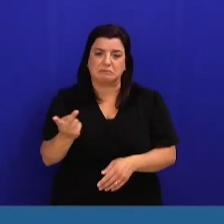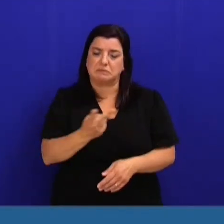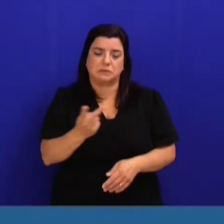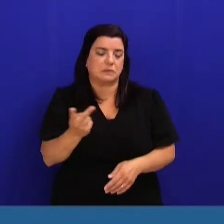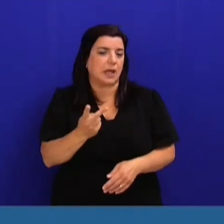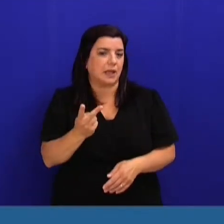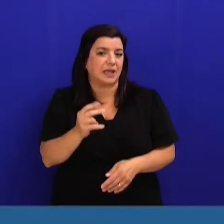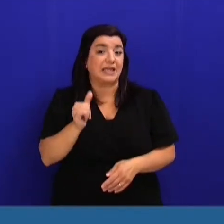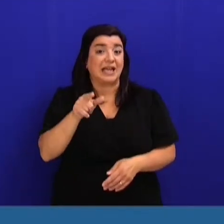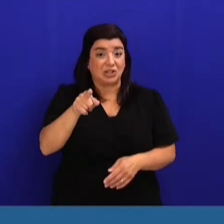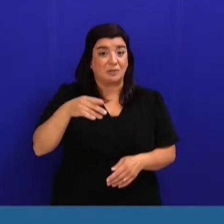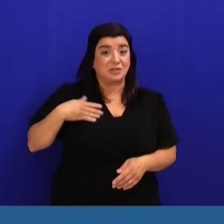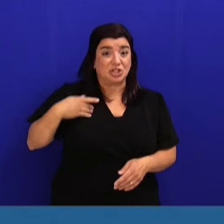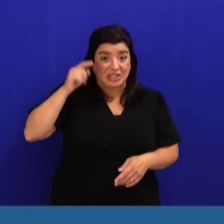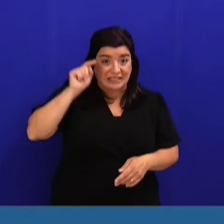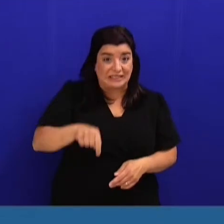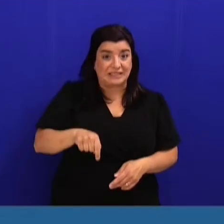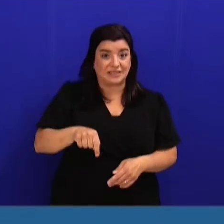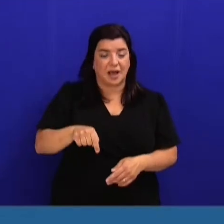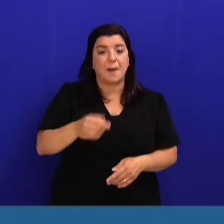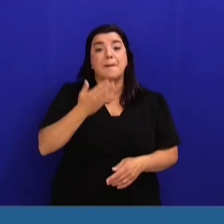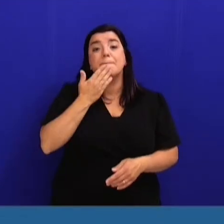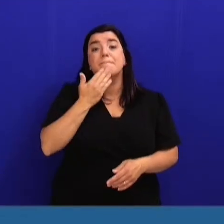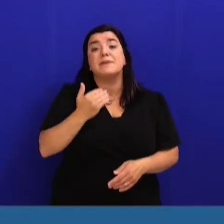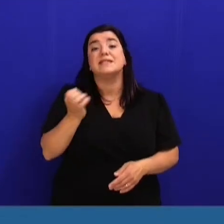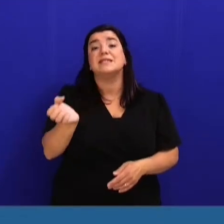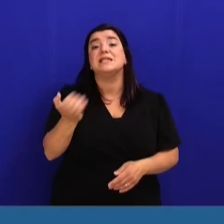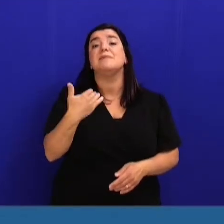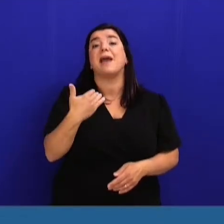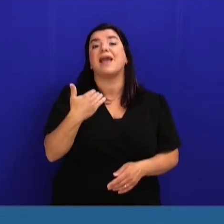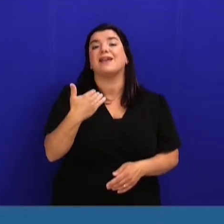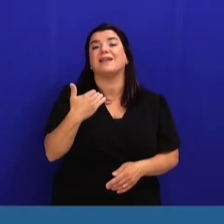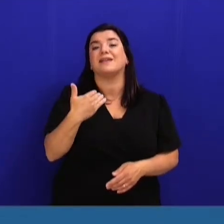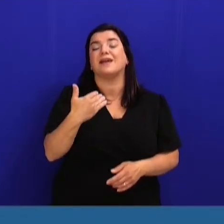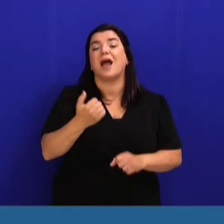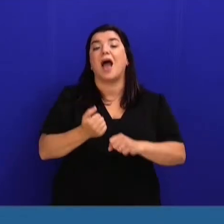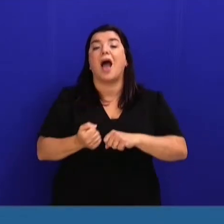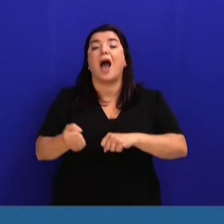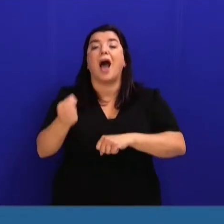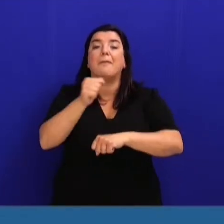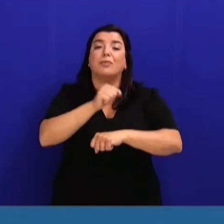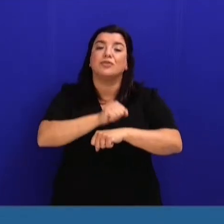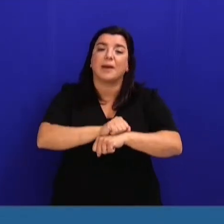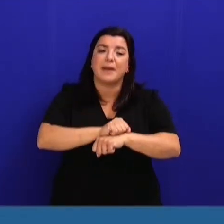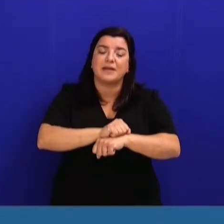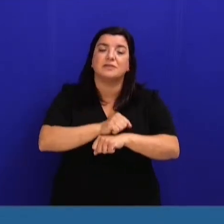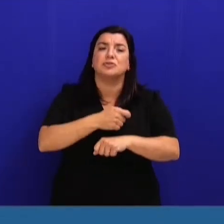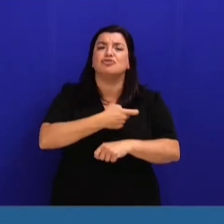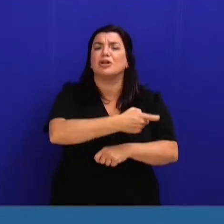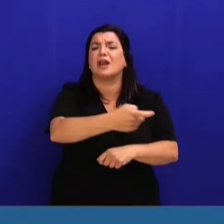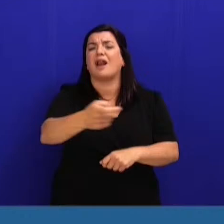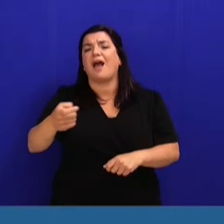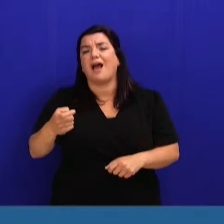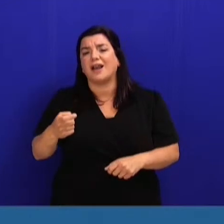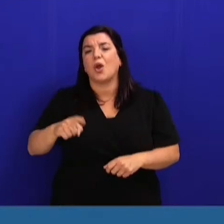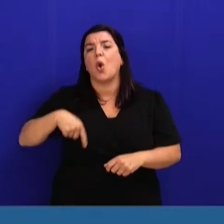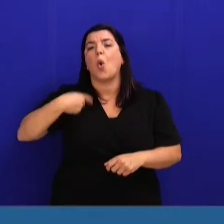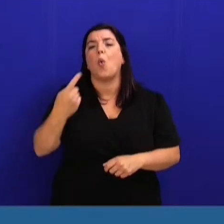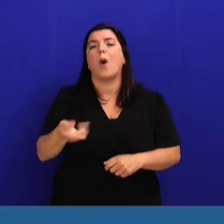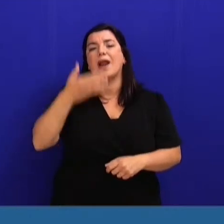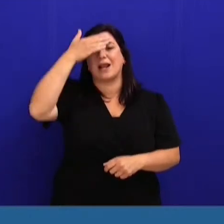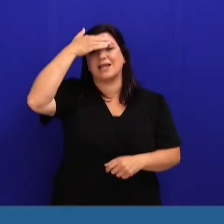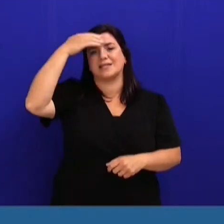nibatu għalikom u natukom appuntamenti għaliex ħsieb huwa li ħanħallu l-eżamijiet jgħaddu u hekk ukoll mbagħad nifirxu